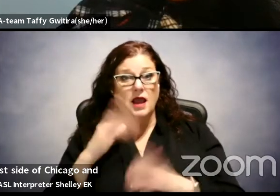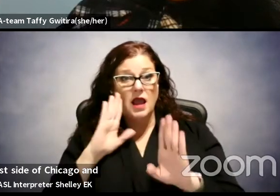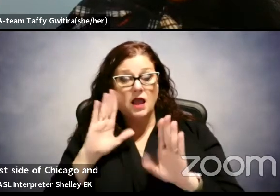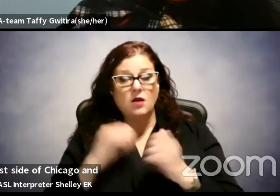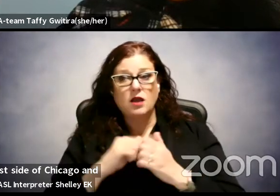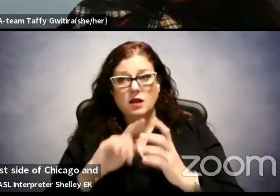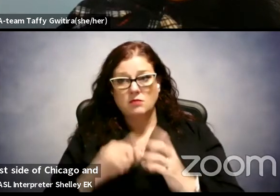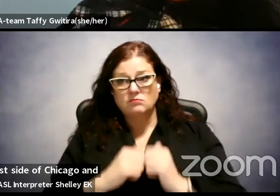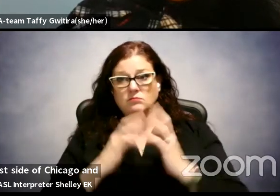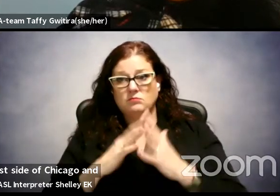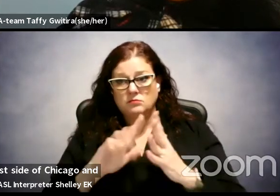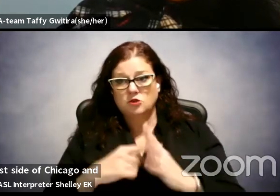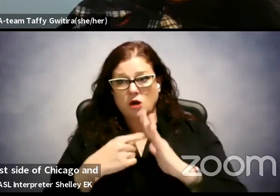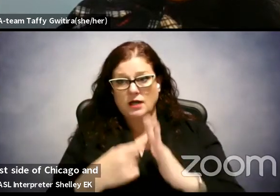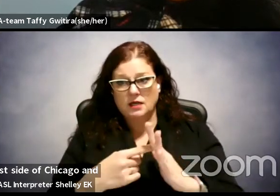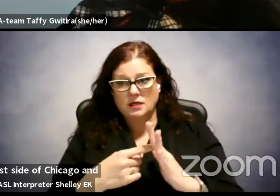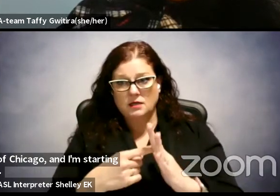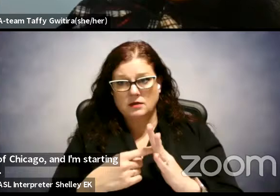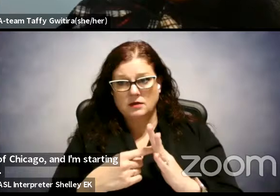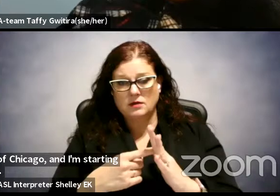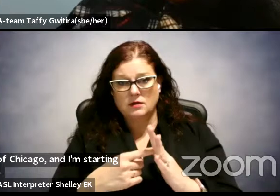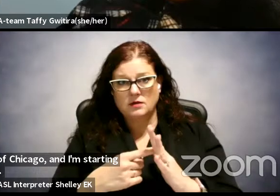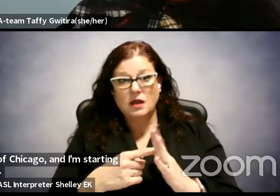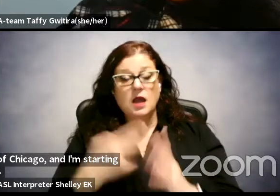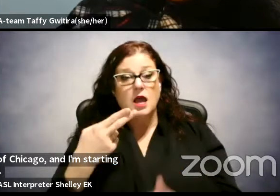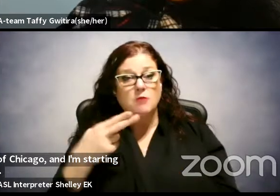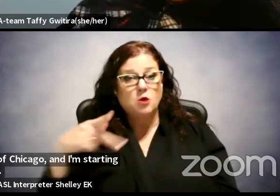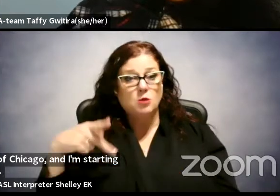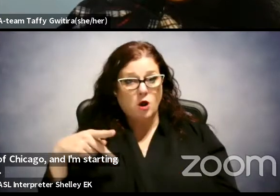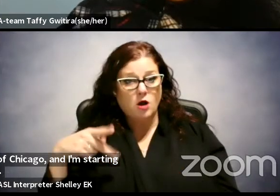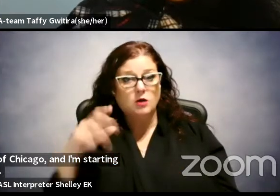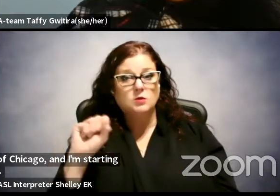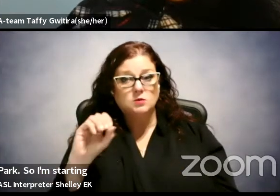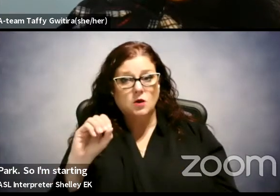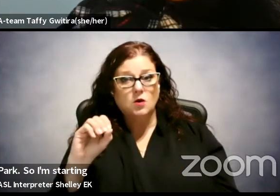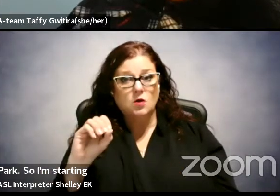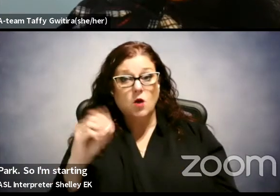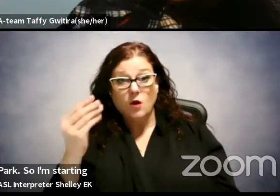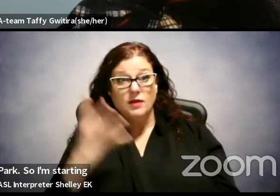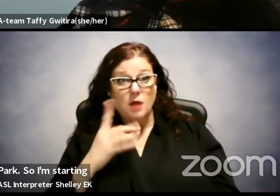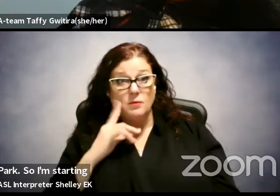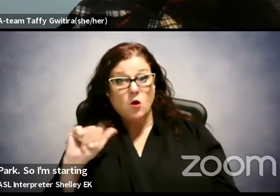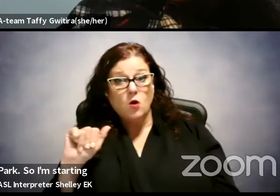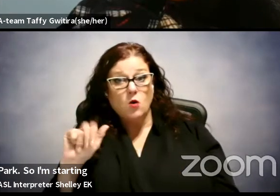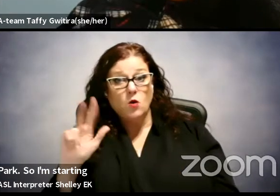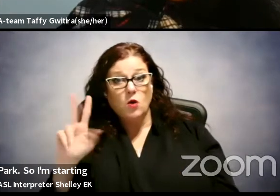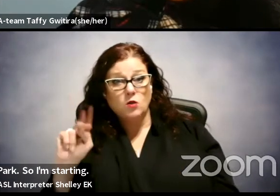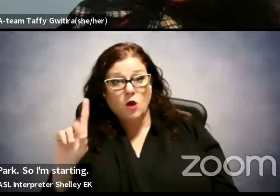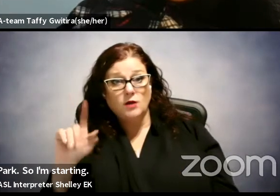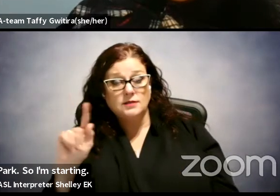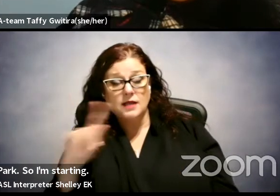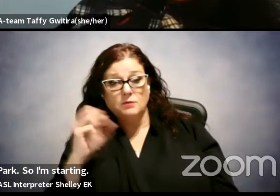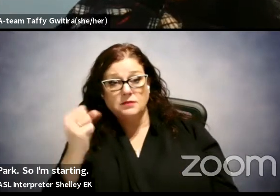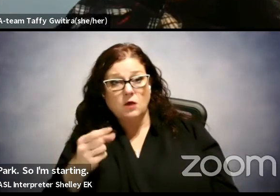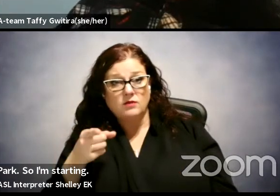a. Yeah, I'm in Humboldt Park, so I'm starting. I'm in North Lawndale, so I'm like south of